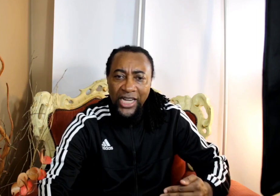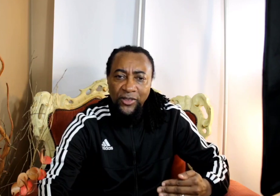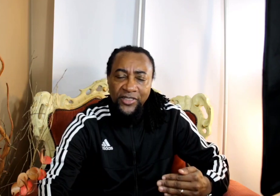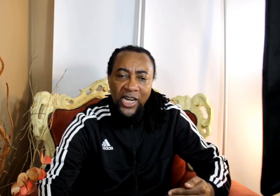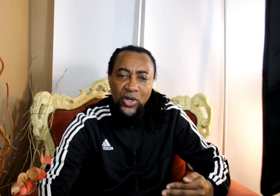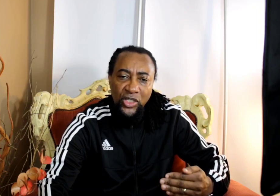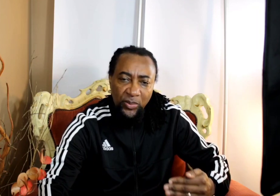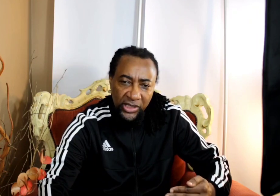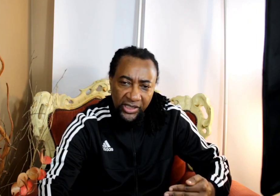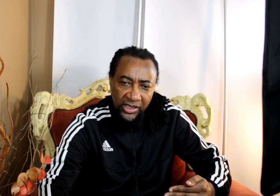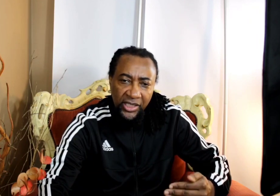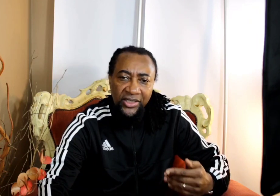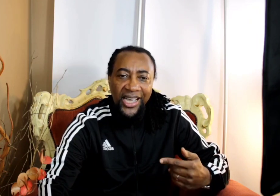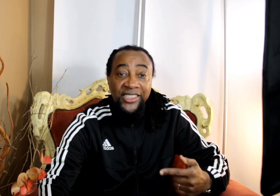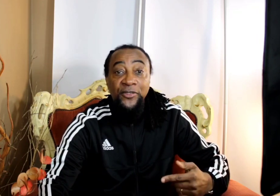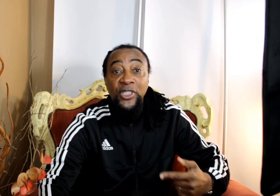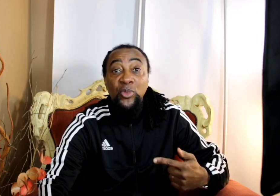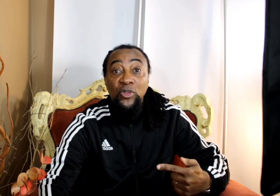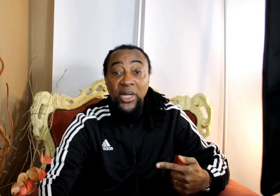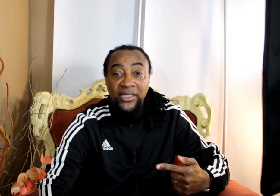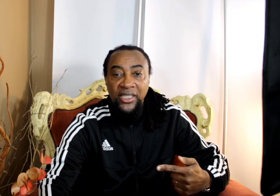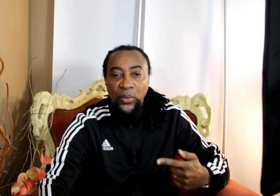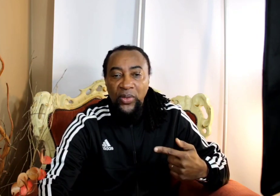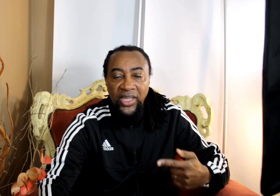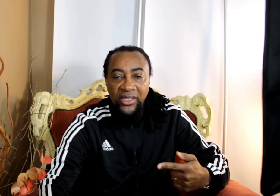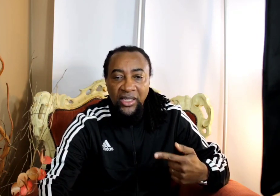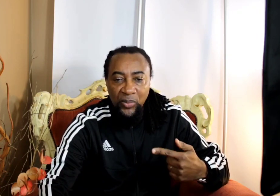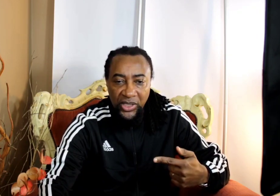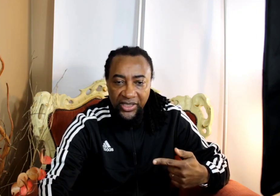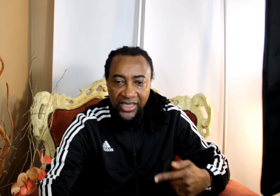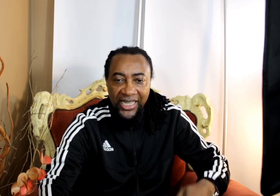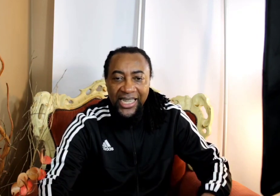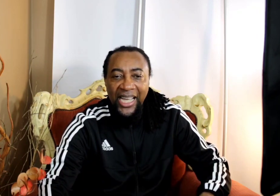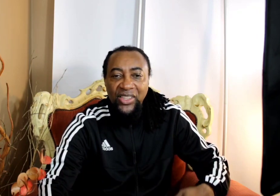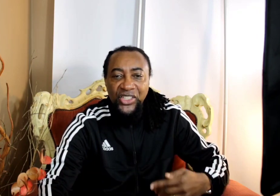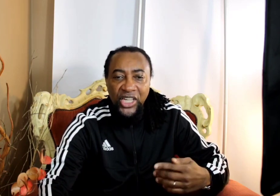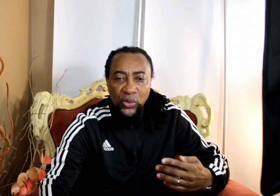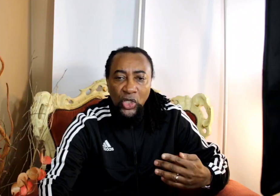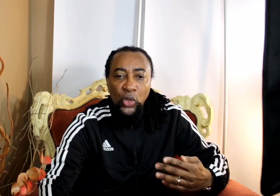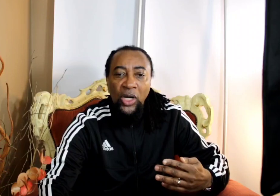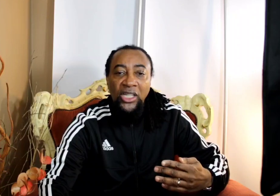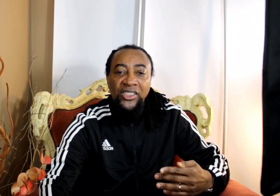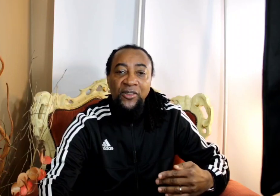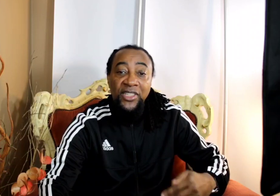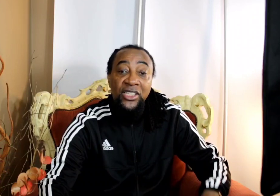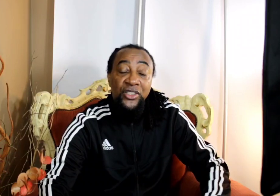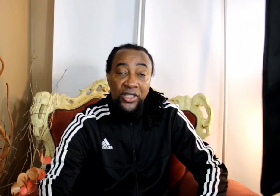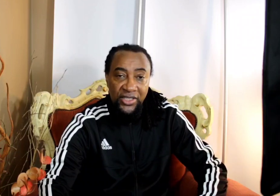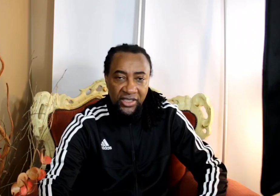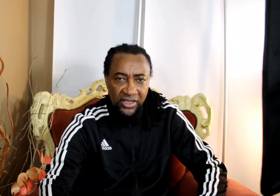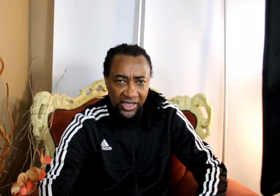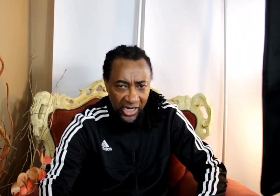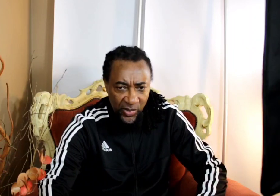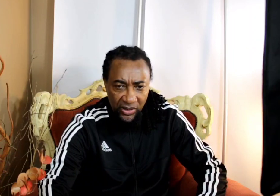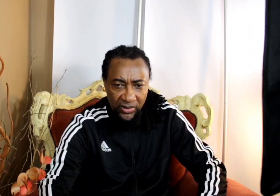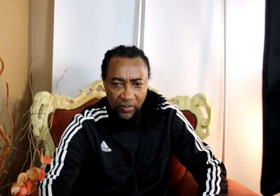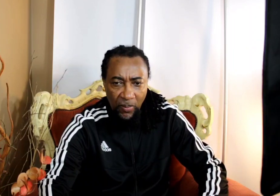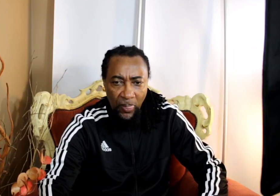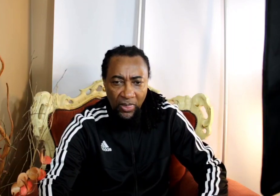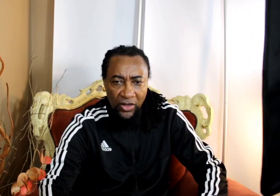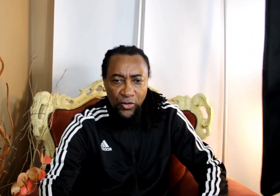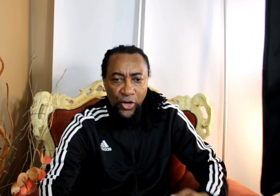with the right of Caribbean community to asset-free movement within the community and the general lower cost of legal services in the